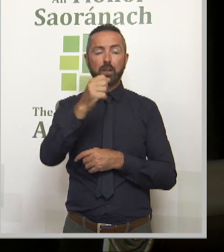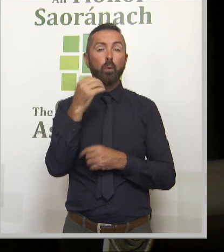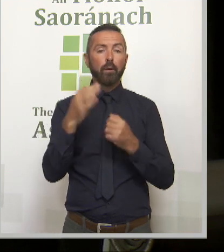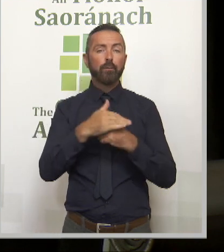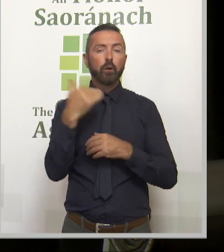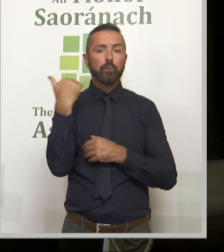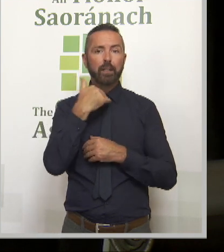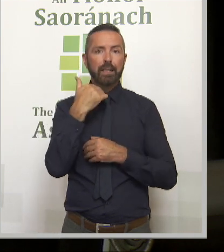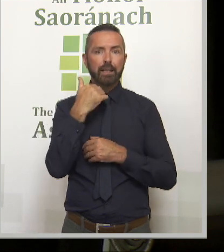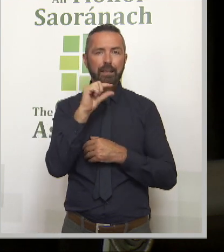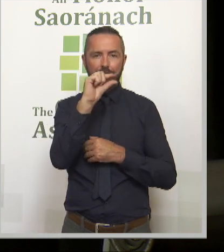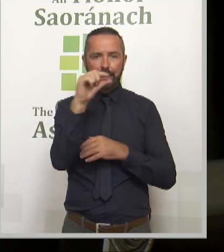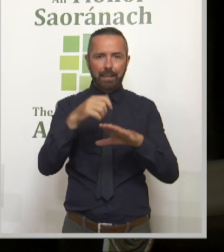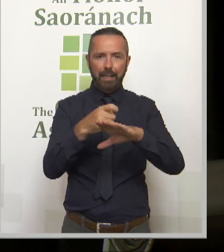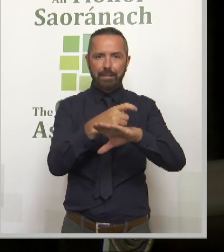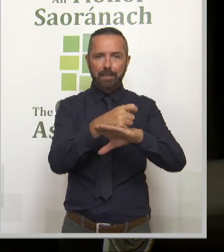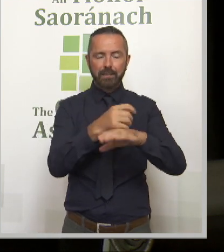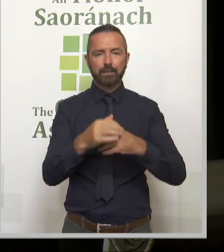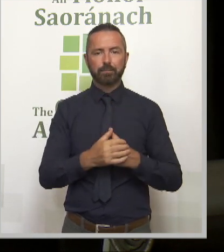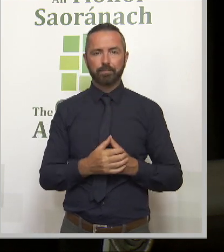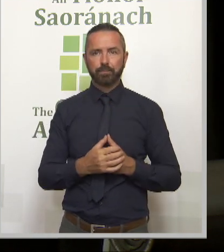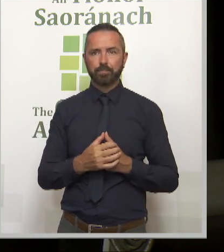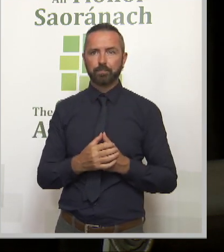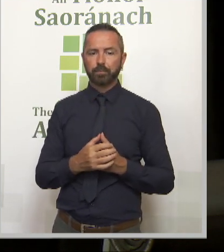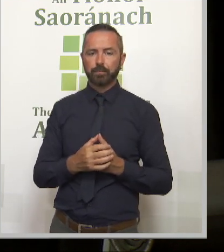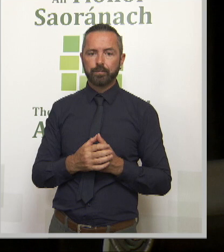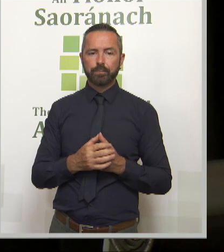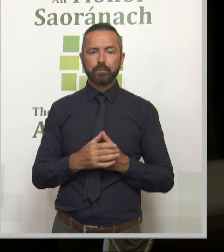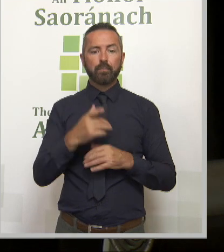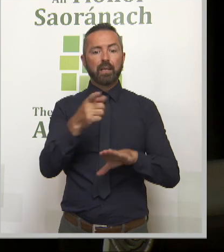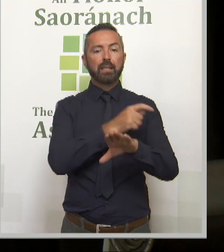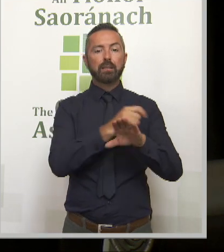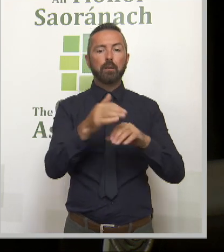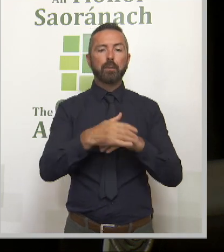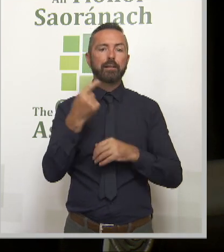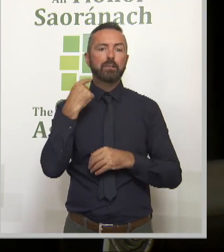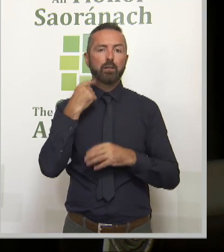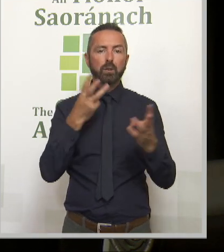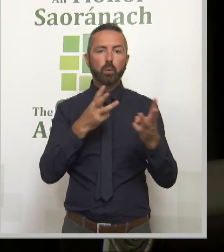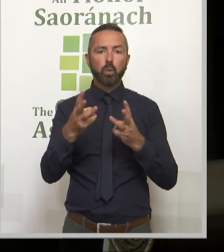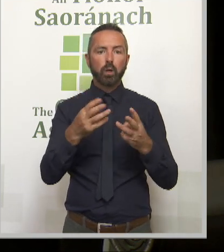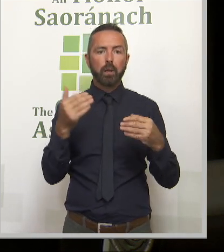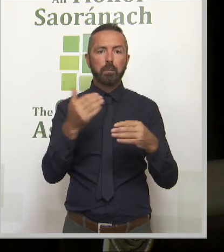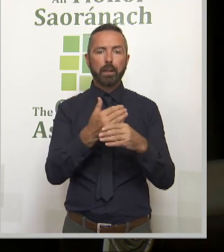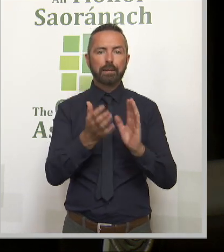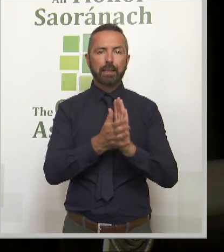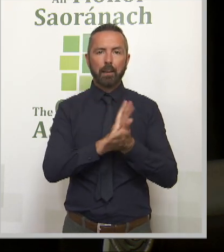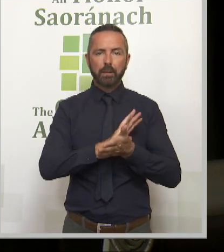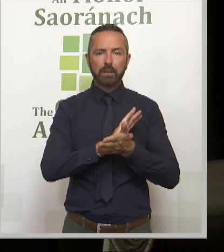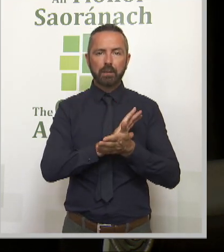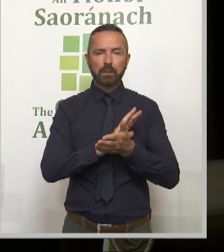not intended to affect. And these kinds of toxins work by disrupting the inner